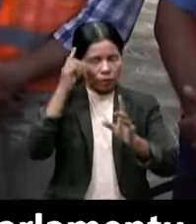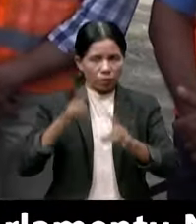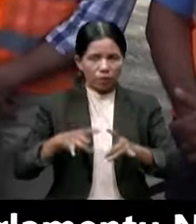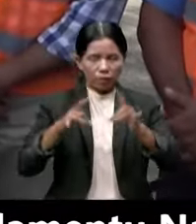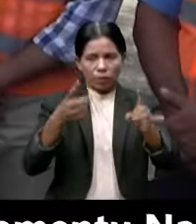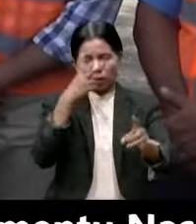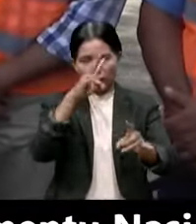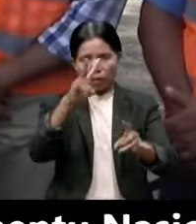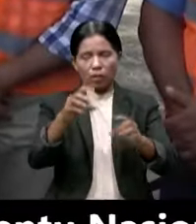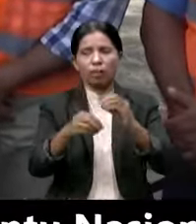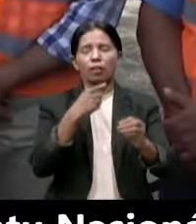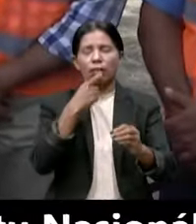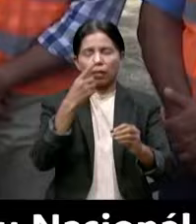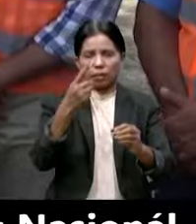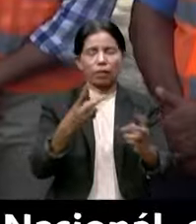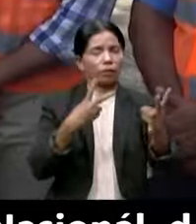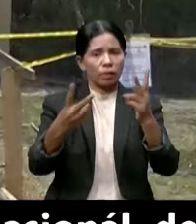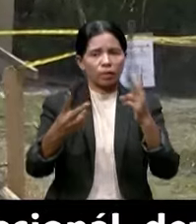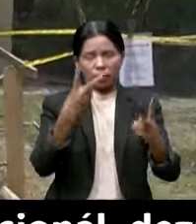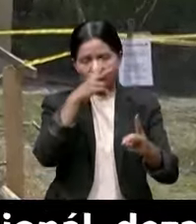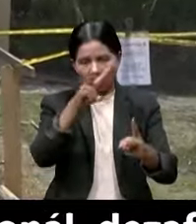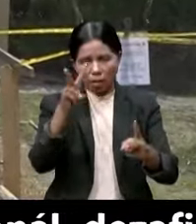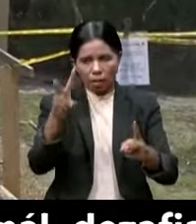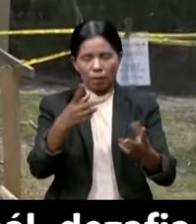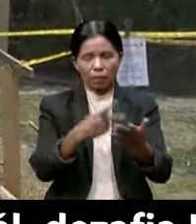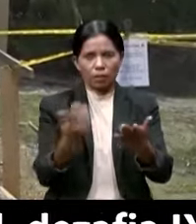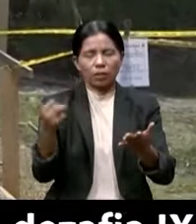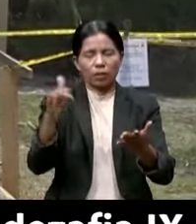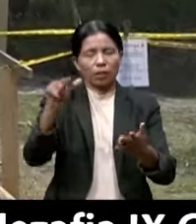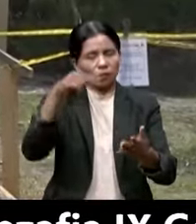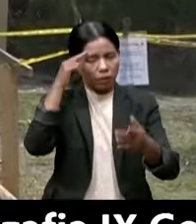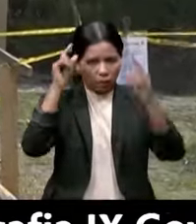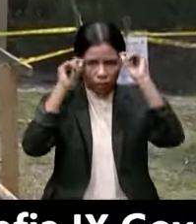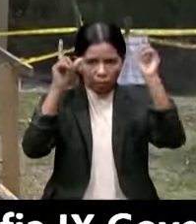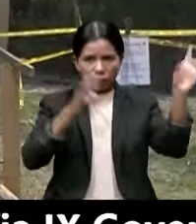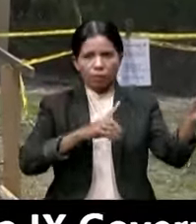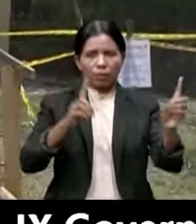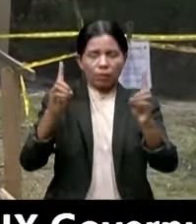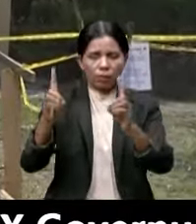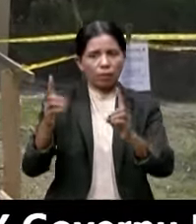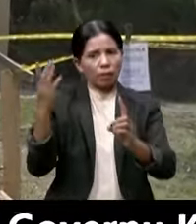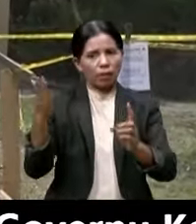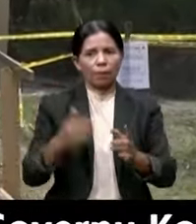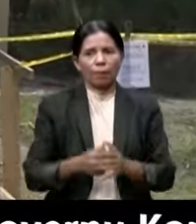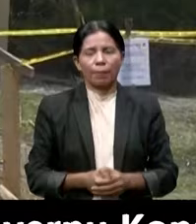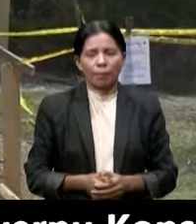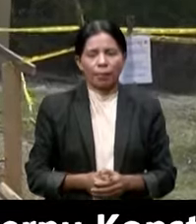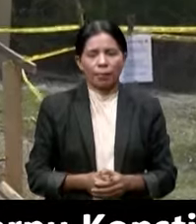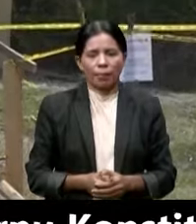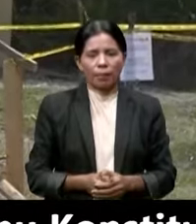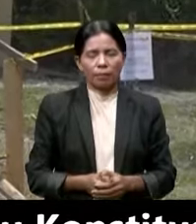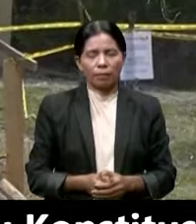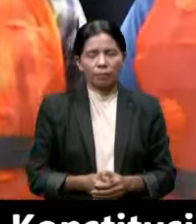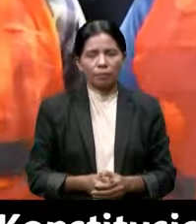Sunrise Honesta Break kateten visita ne ho di hare direta projeto sira nebe governo Timor Leste implementa ya Costa Sul. We'll have to wait and see.